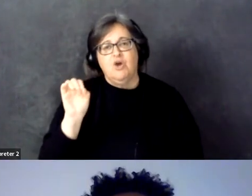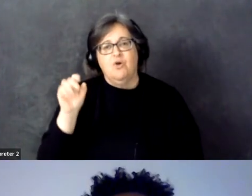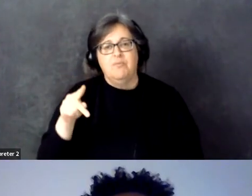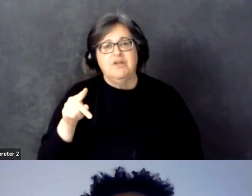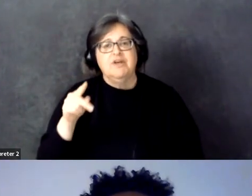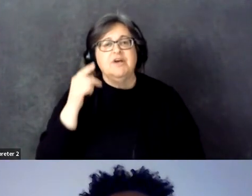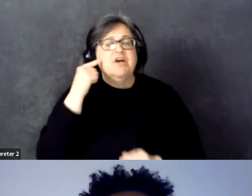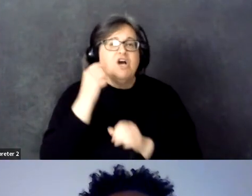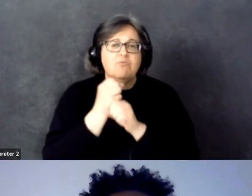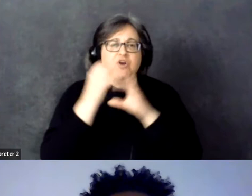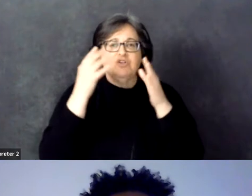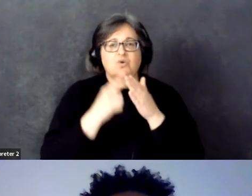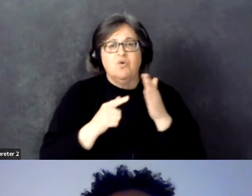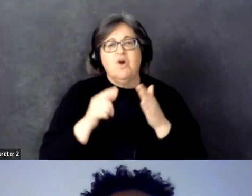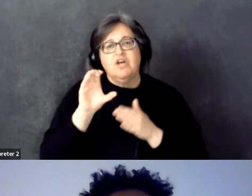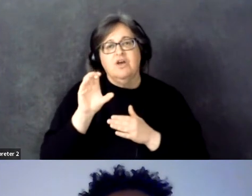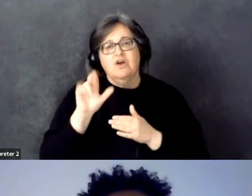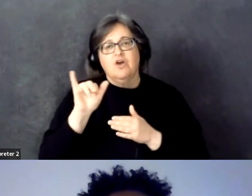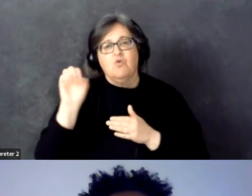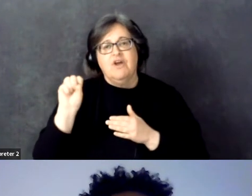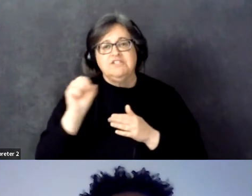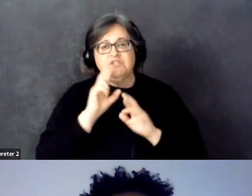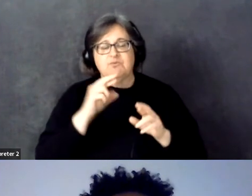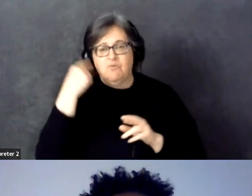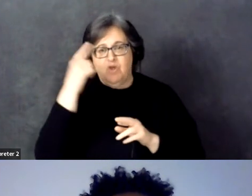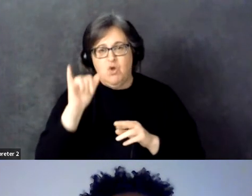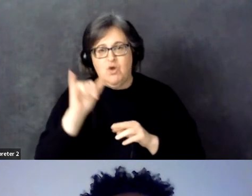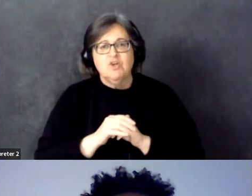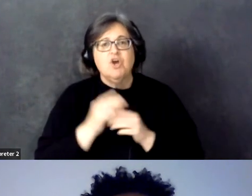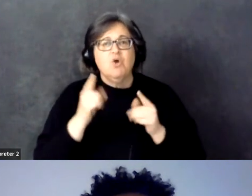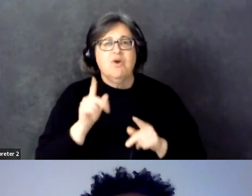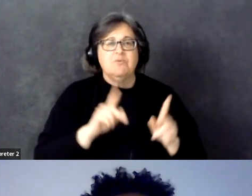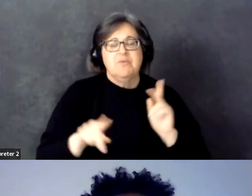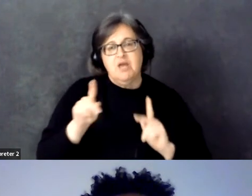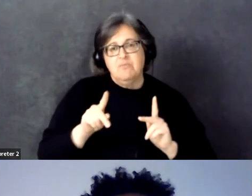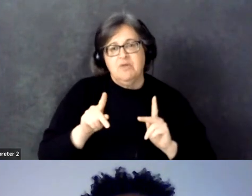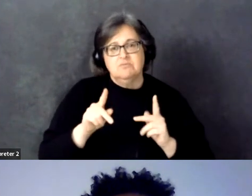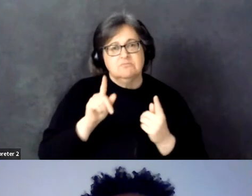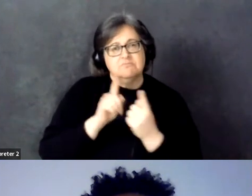Imagining what crisis response would actually look like when people are met where they're